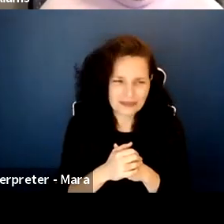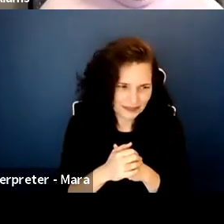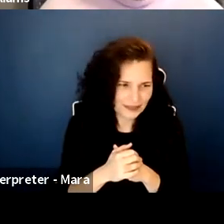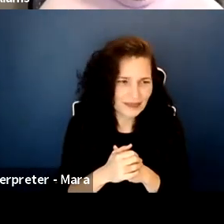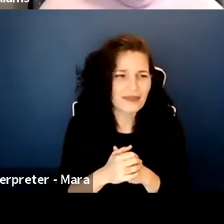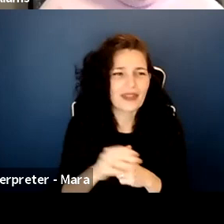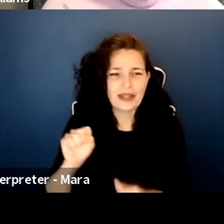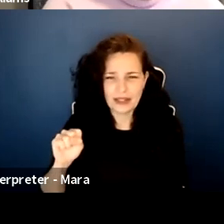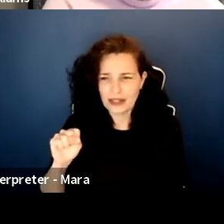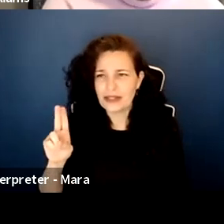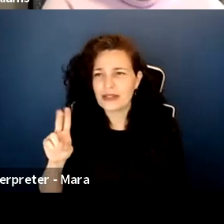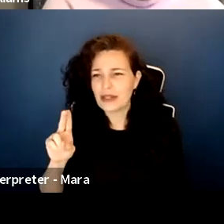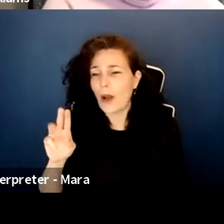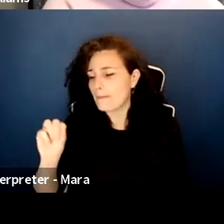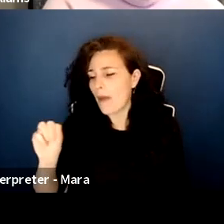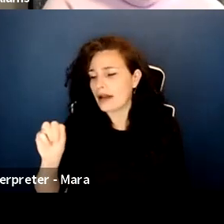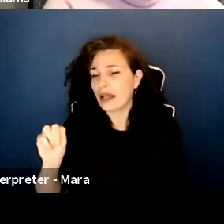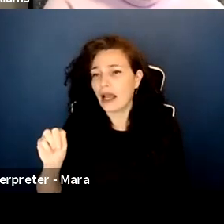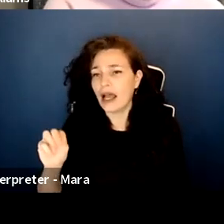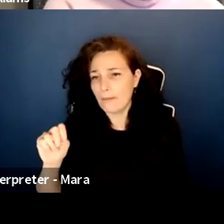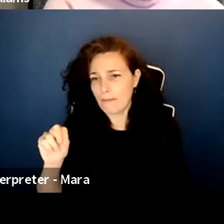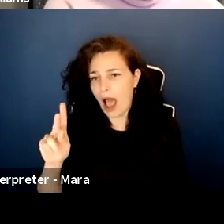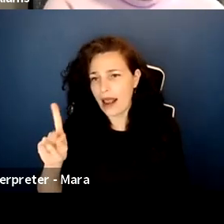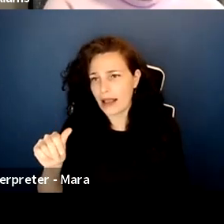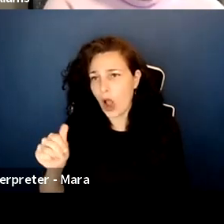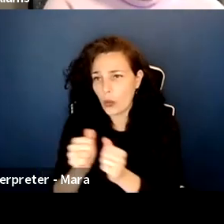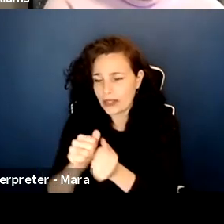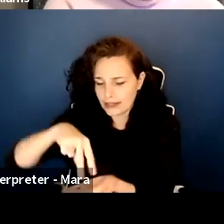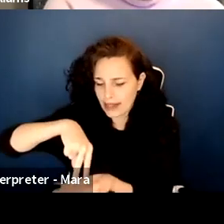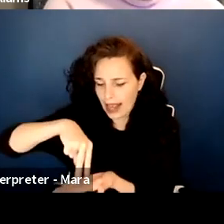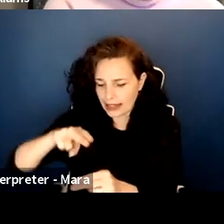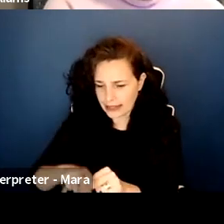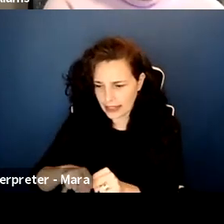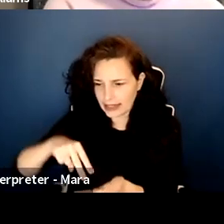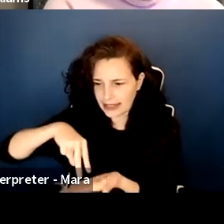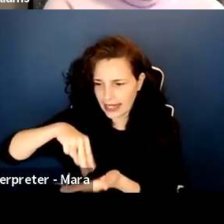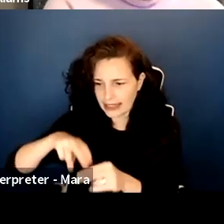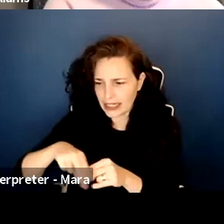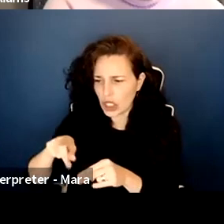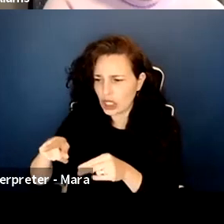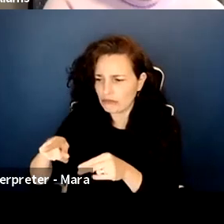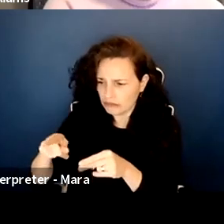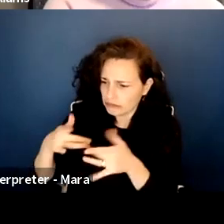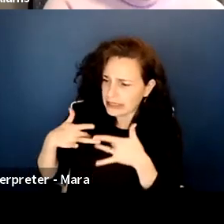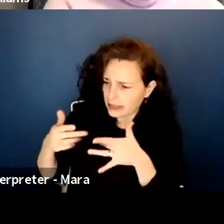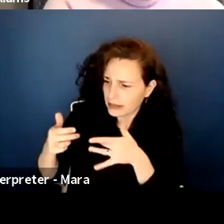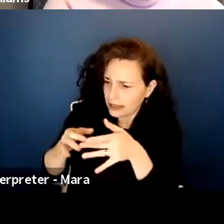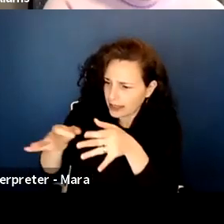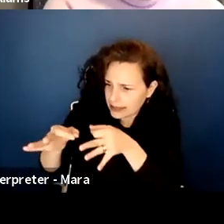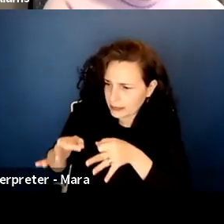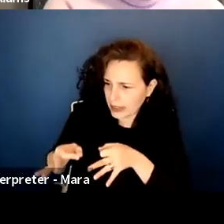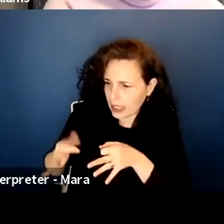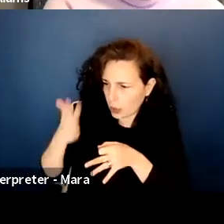just what I was going to say. you usually explain why you want them sitting or standing. But if an actor, for example, can reach out and